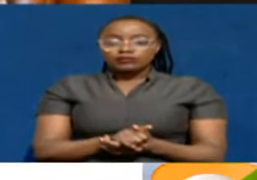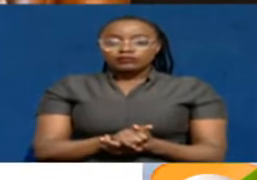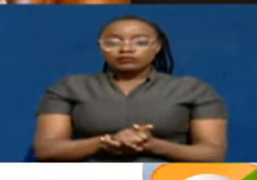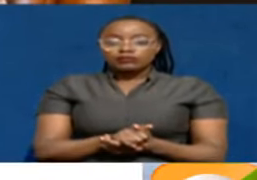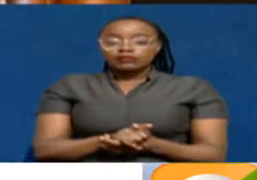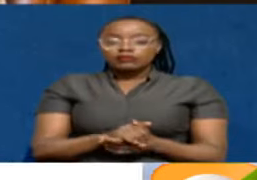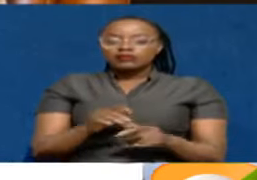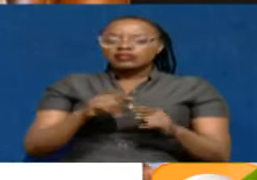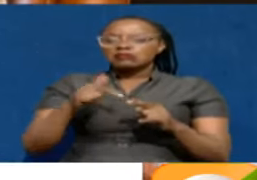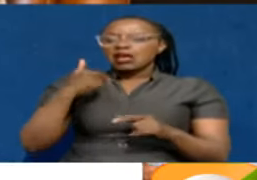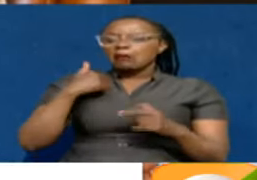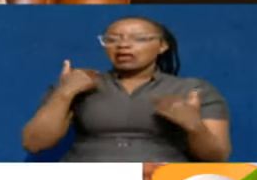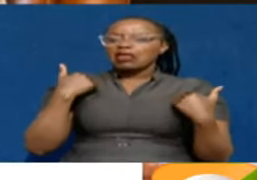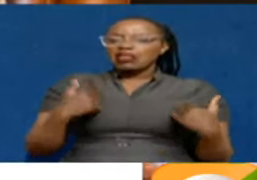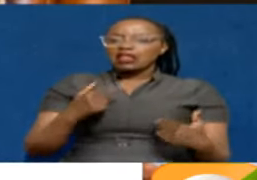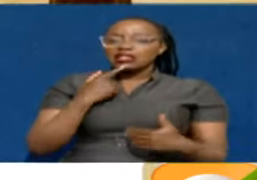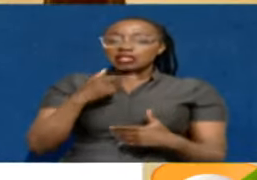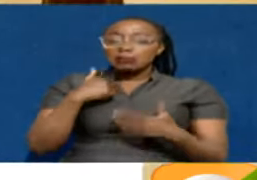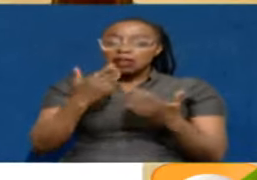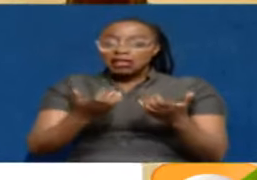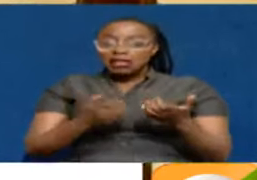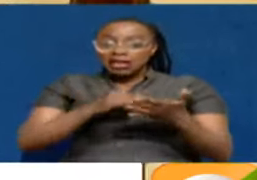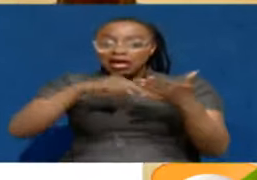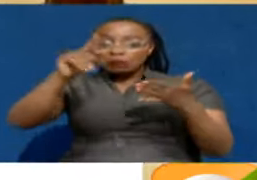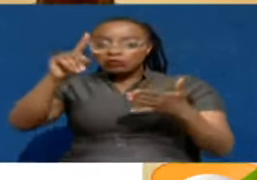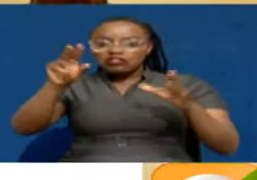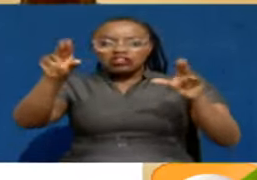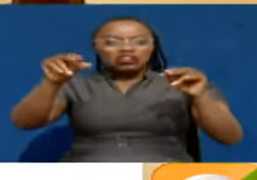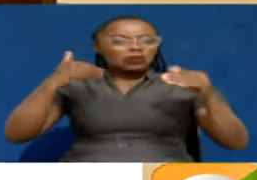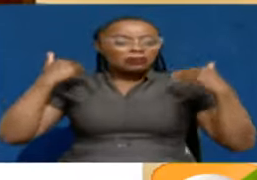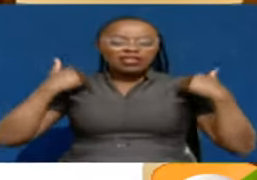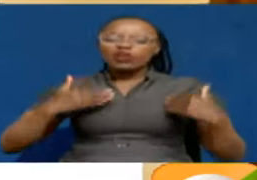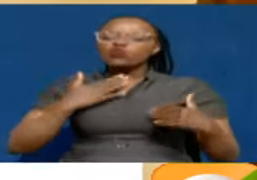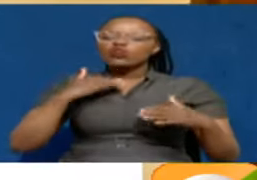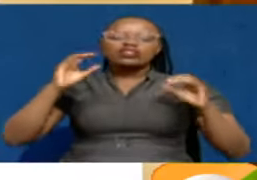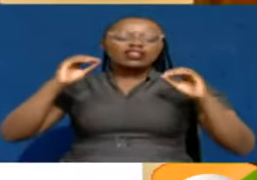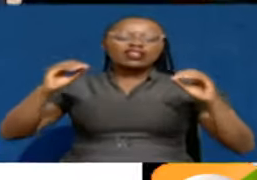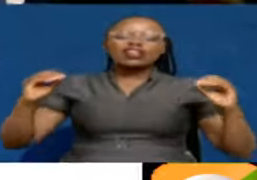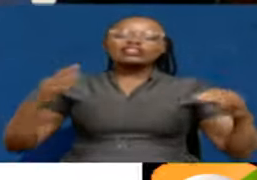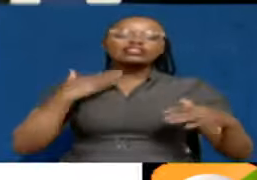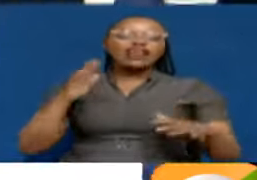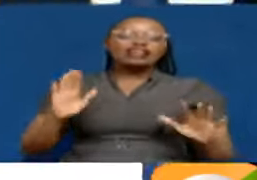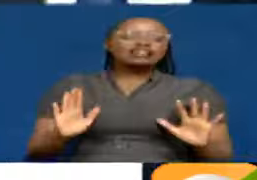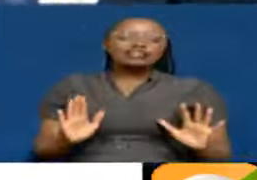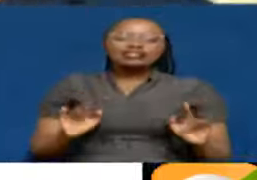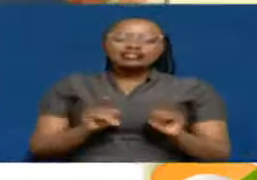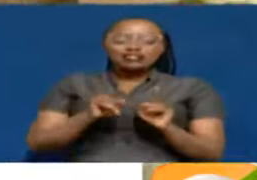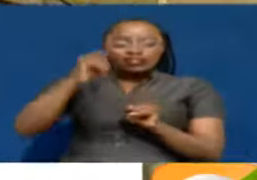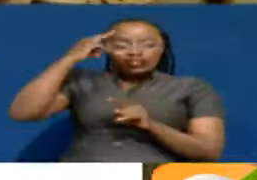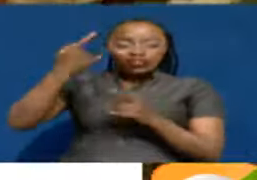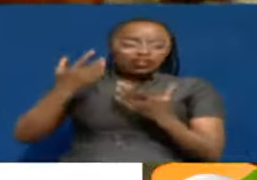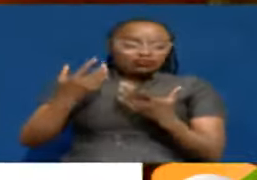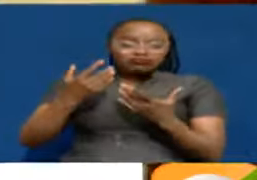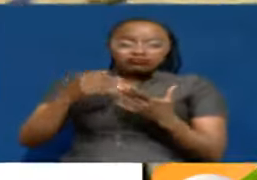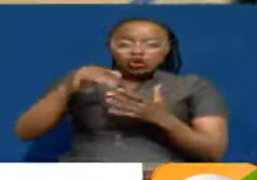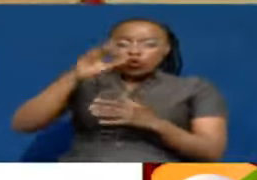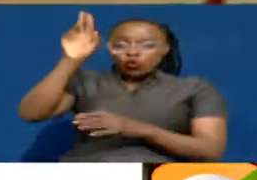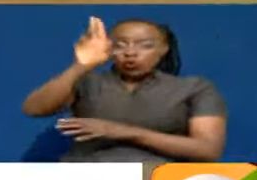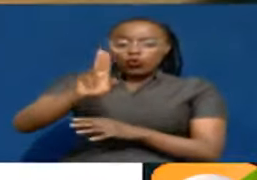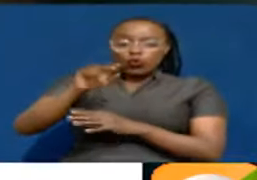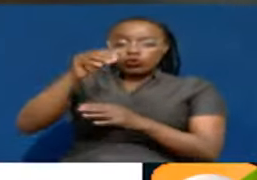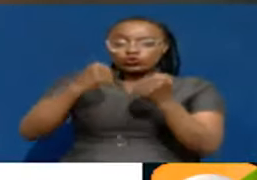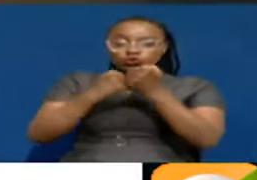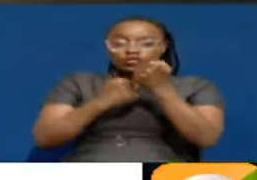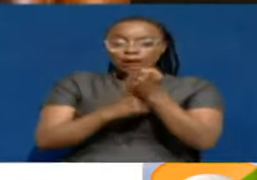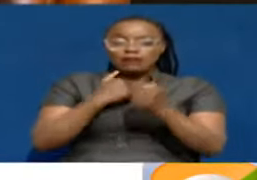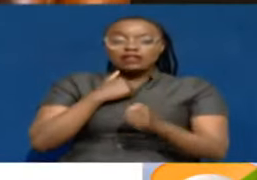Lakini mimi asiyosema mimi nataka endorsement. Sitaki endorsement ya Uhuru. Eh? Kile